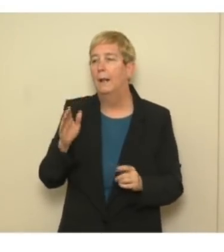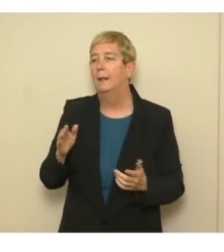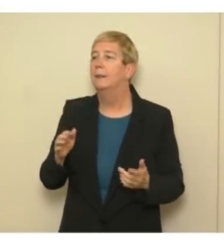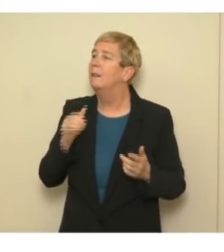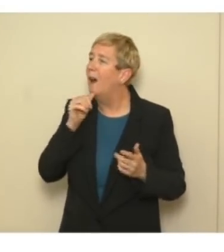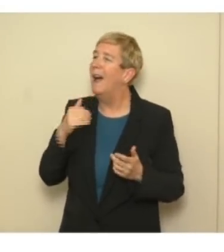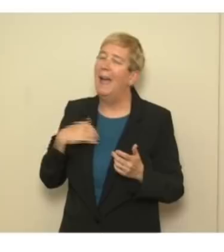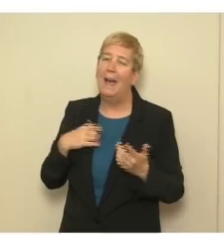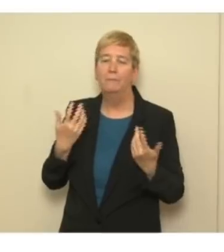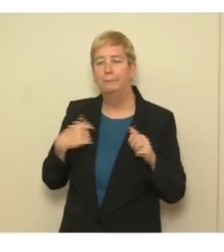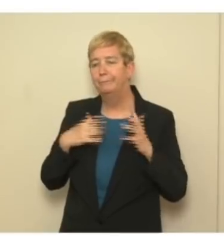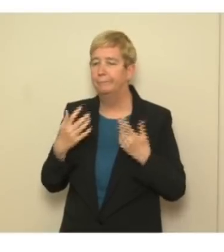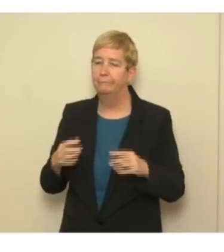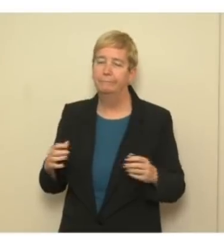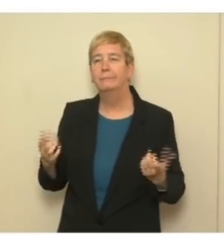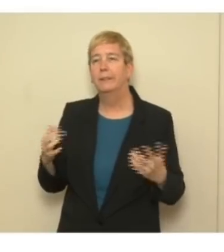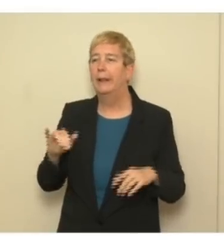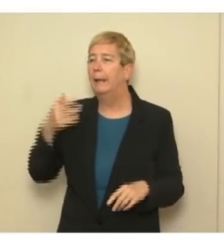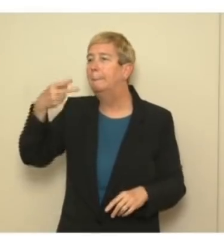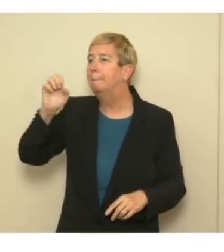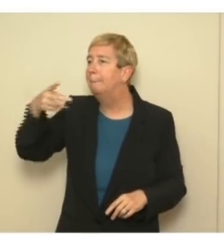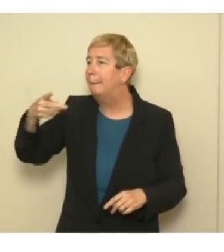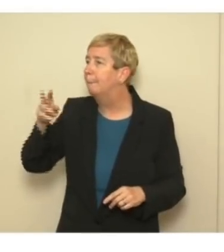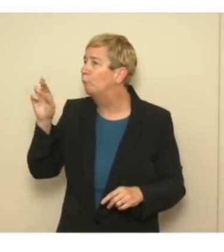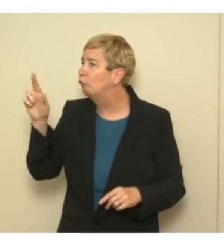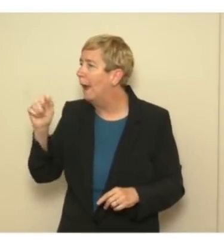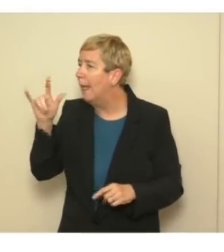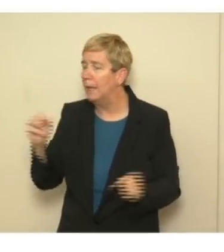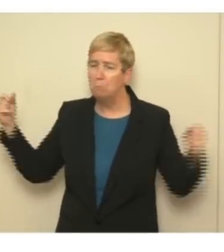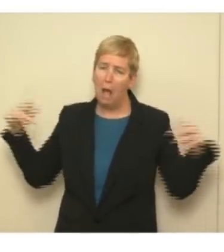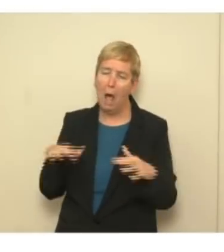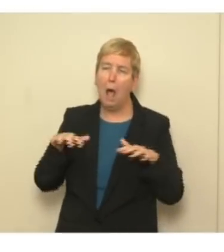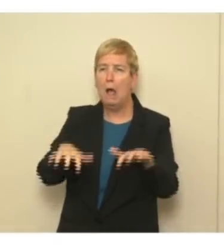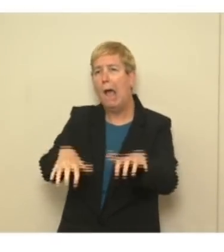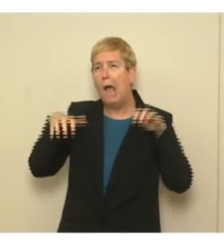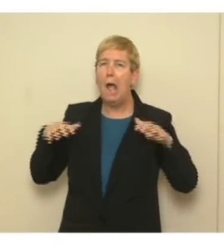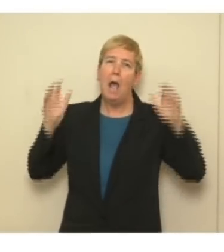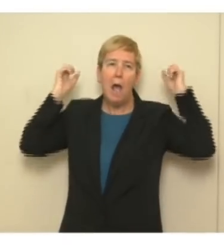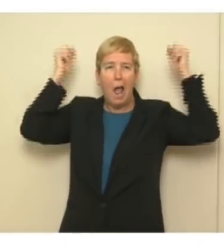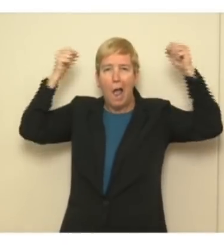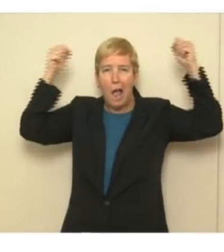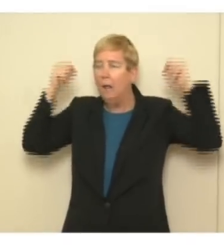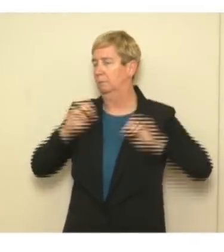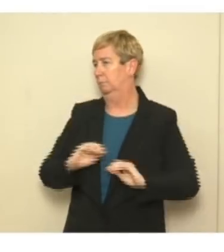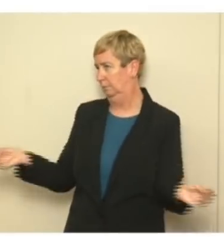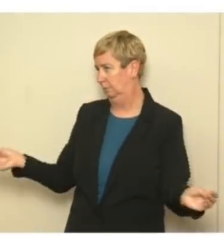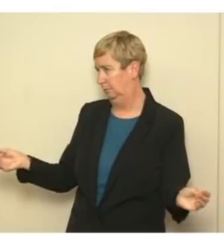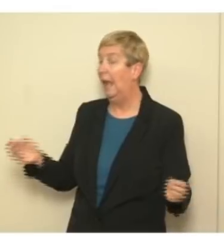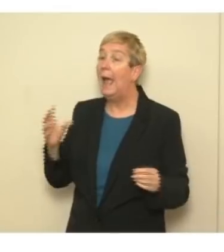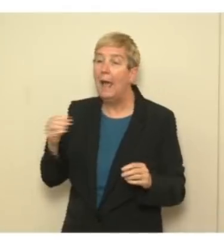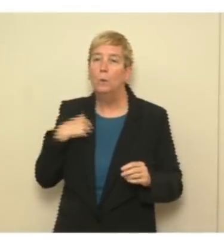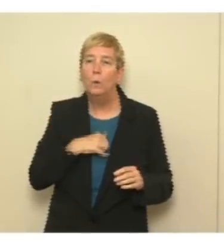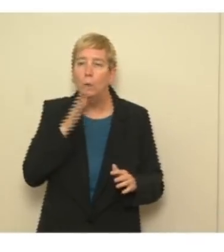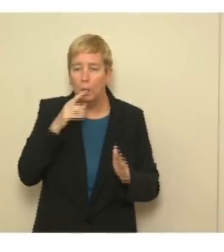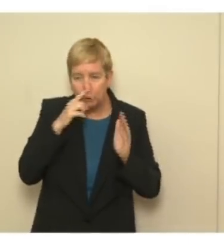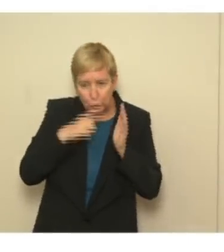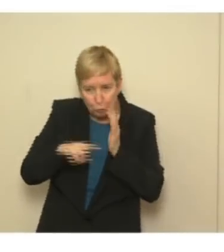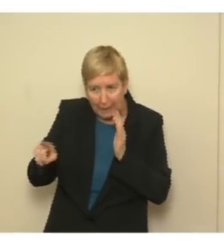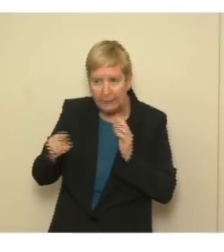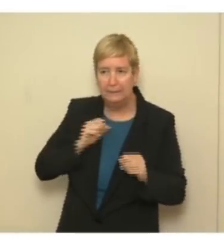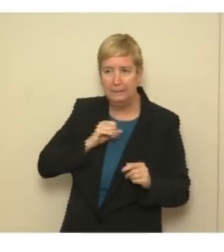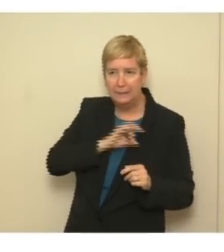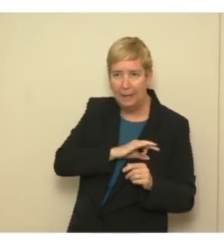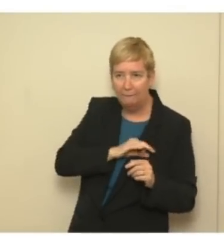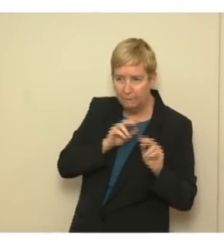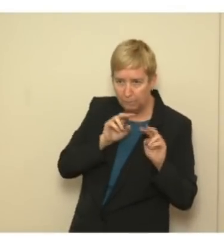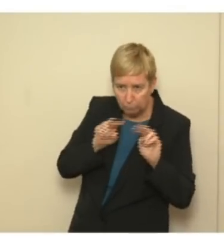to take place, PEP assemblies, for example. And then we continually monitor our staff by checking their temperatures and making